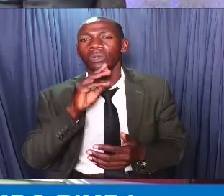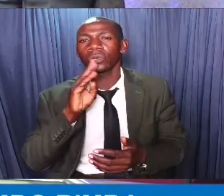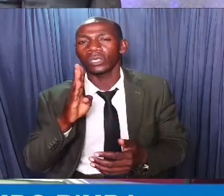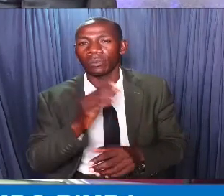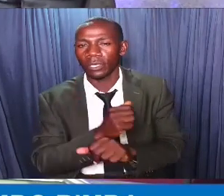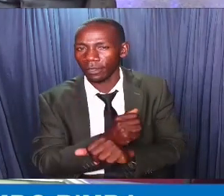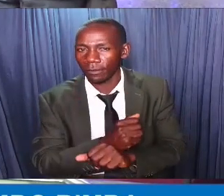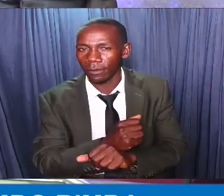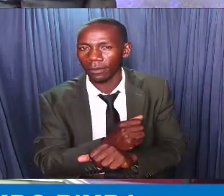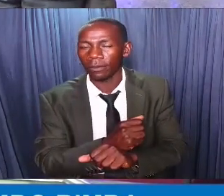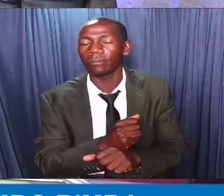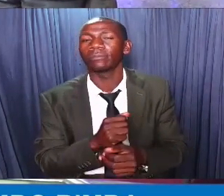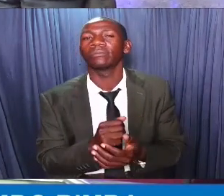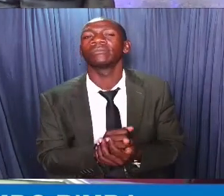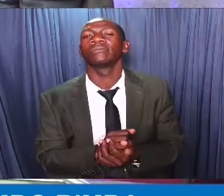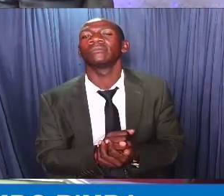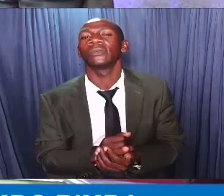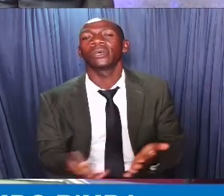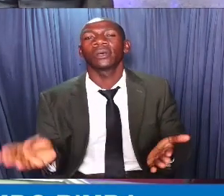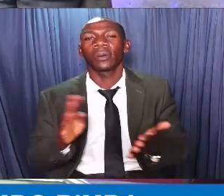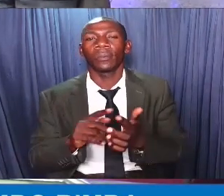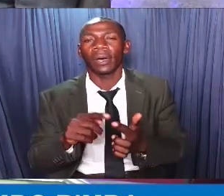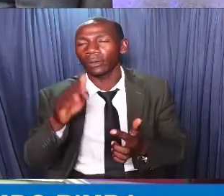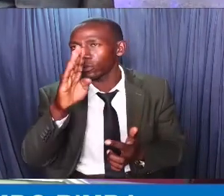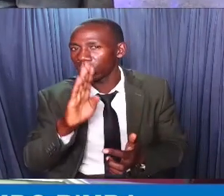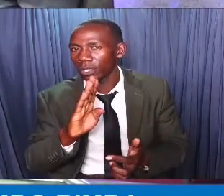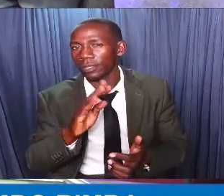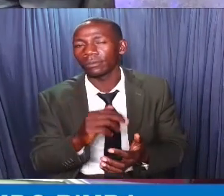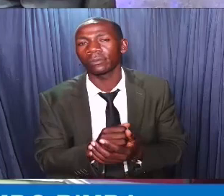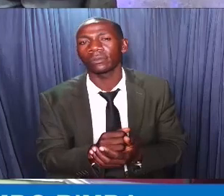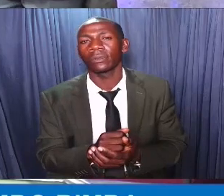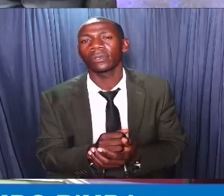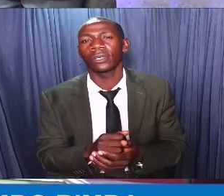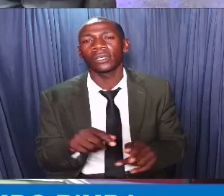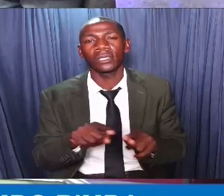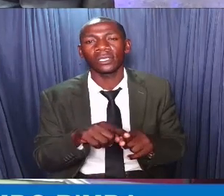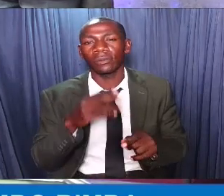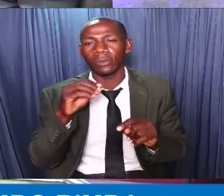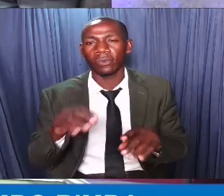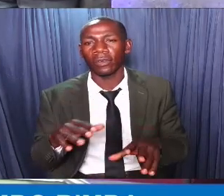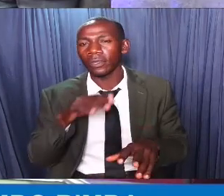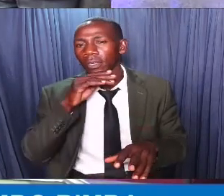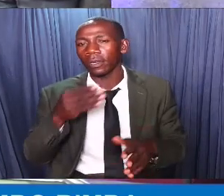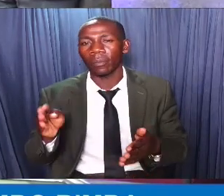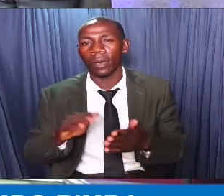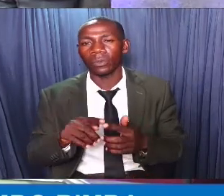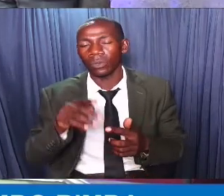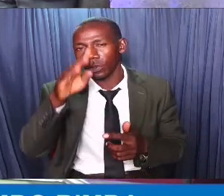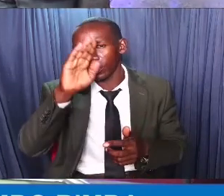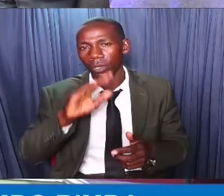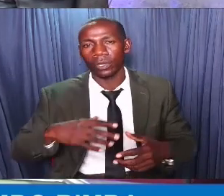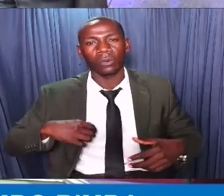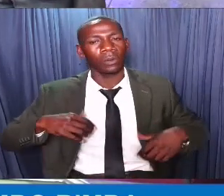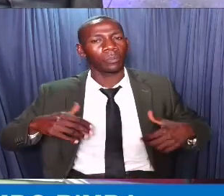salama. We shall be safe. Mrudieni Mungu. Return to God. Kama mwana mpotevu alivyomrudia. Like the prodigal son return unto God.